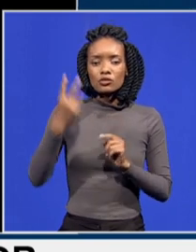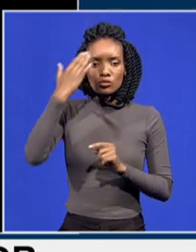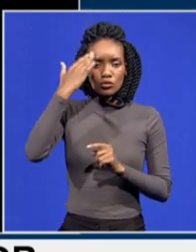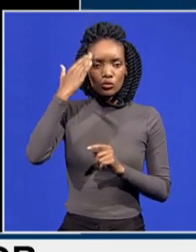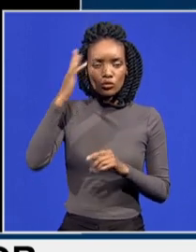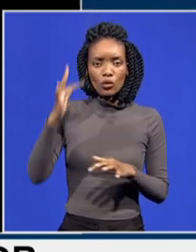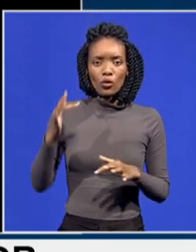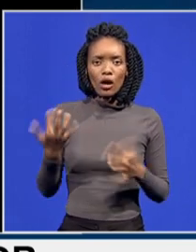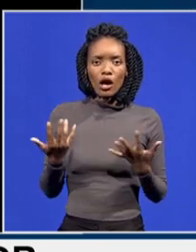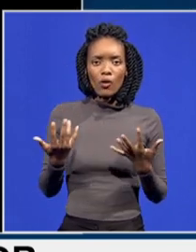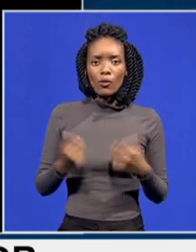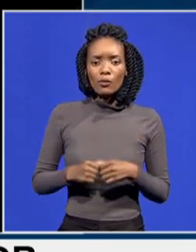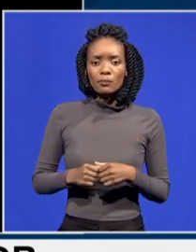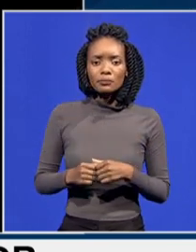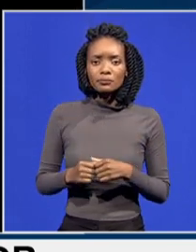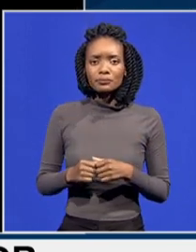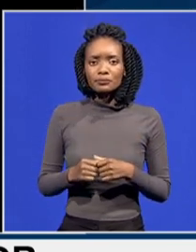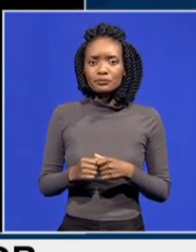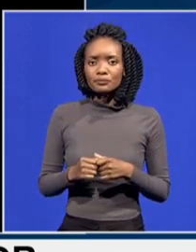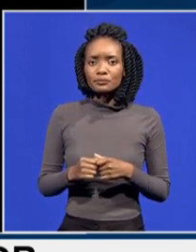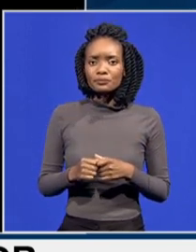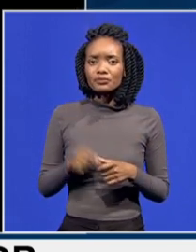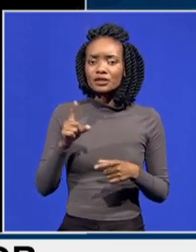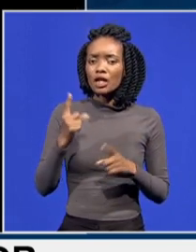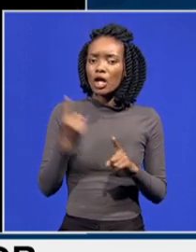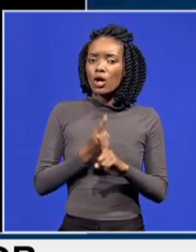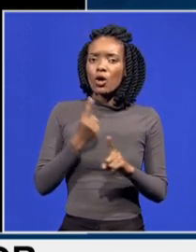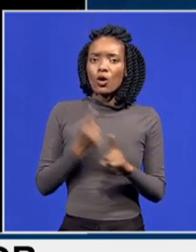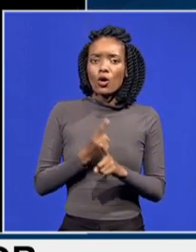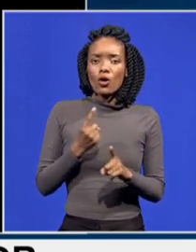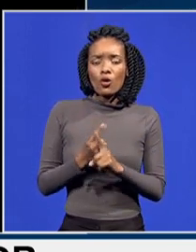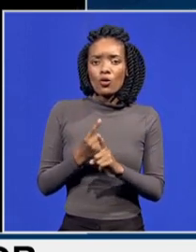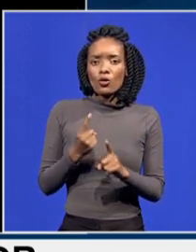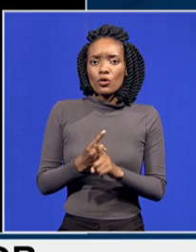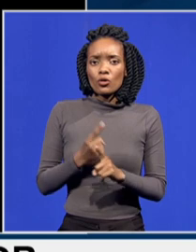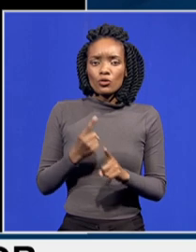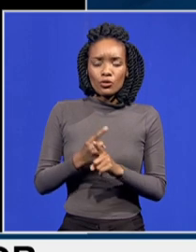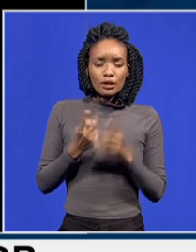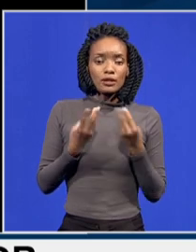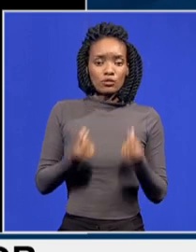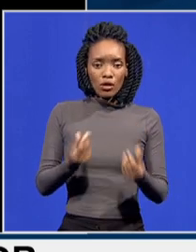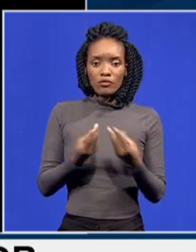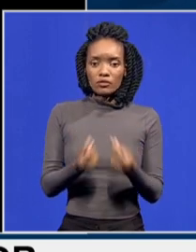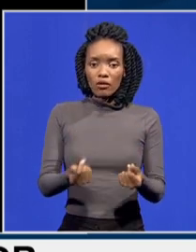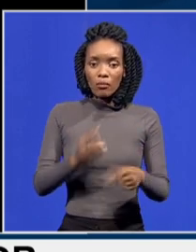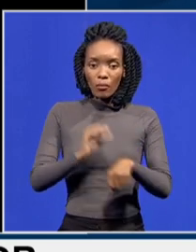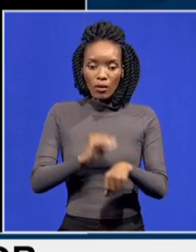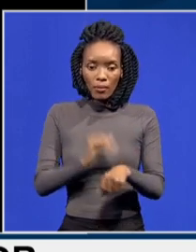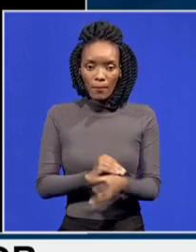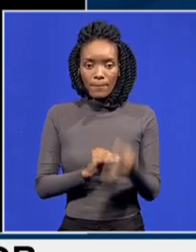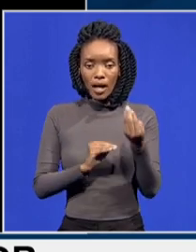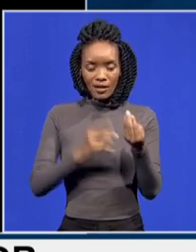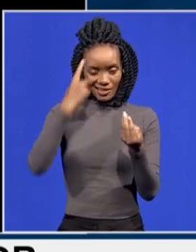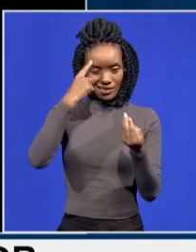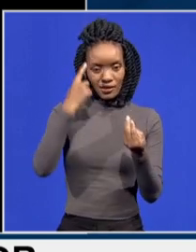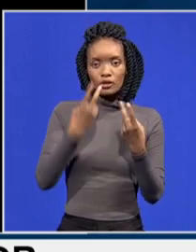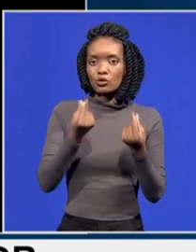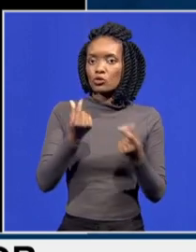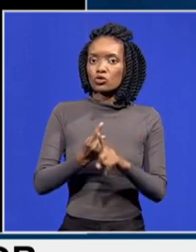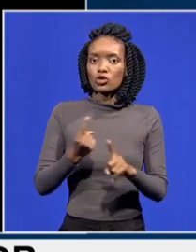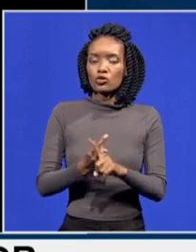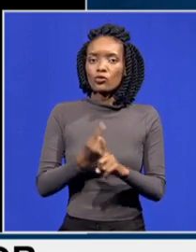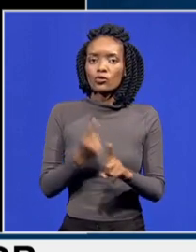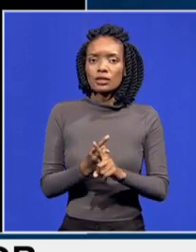was always on solving, finding solutions to the problem. Mm. He was never a person